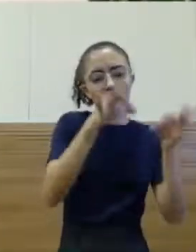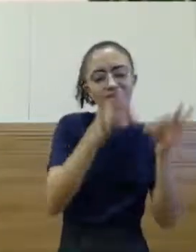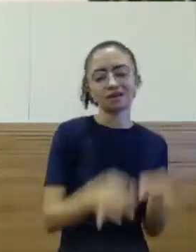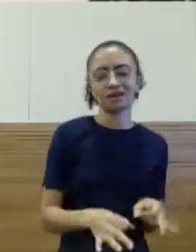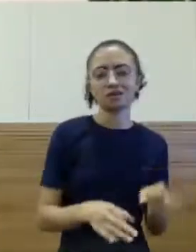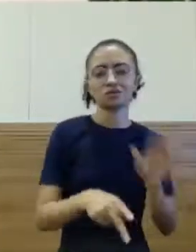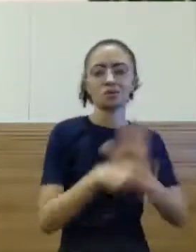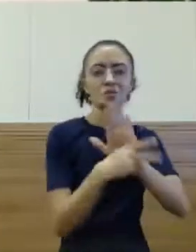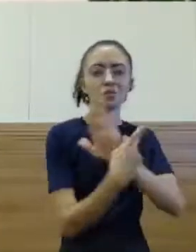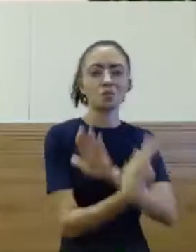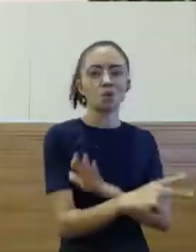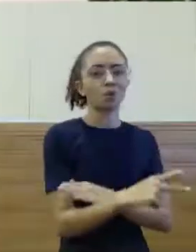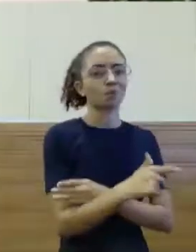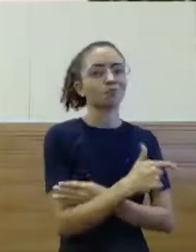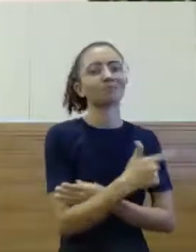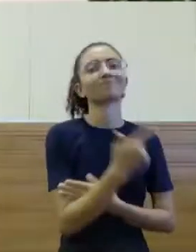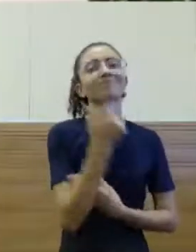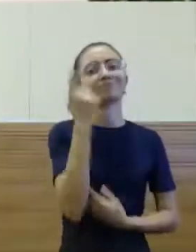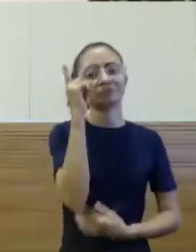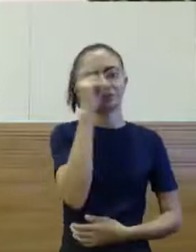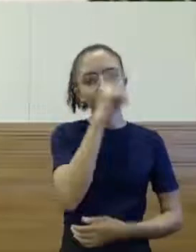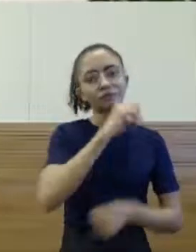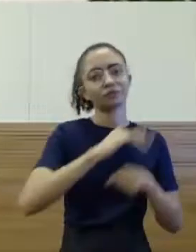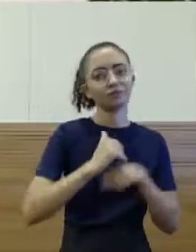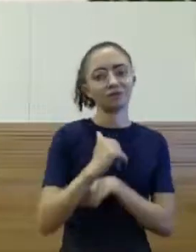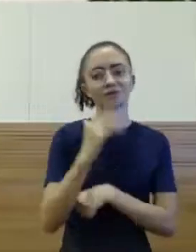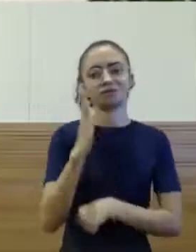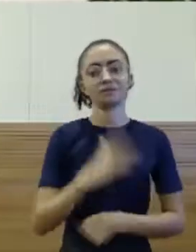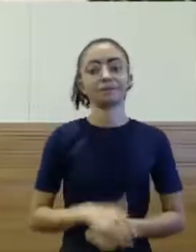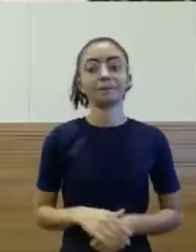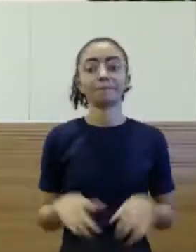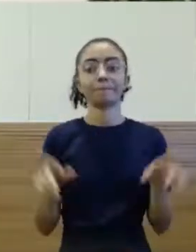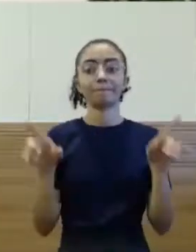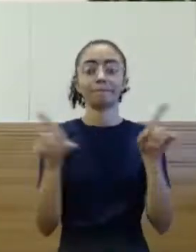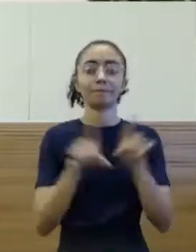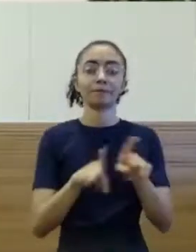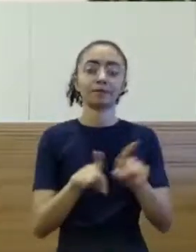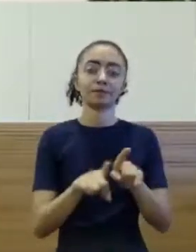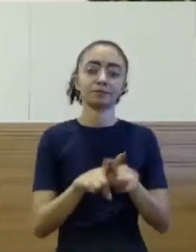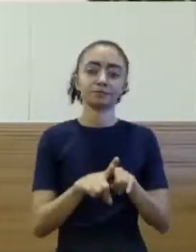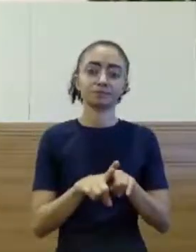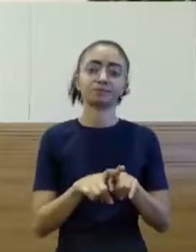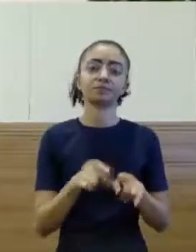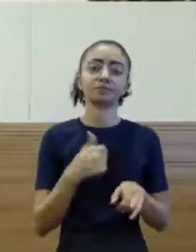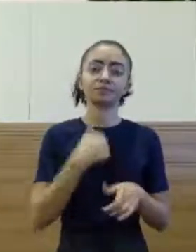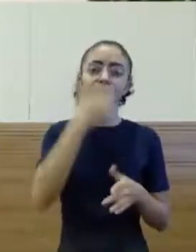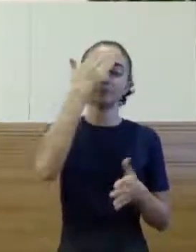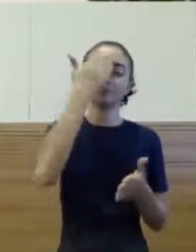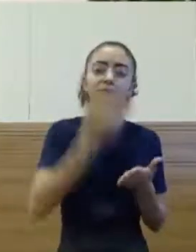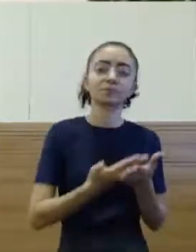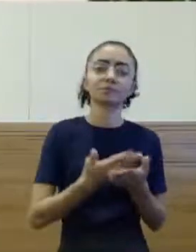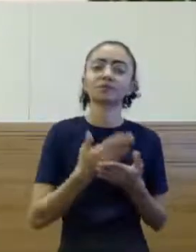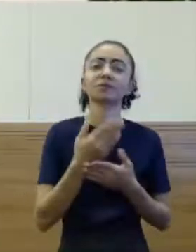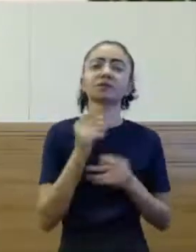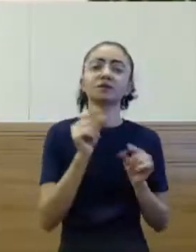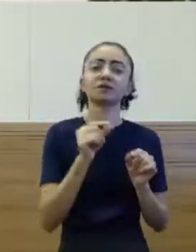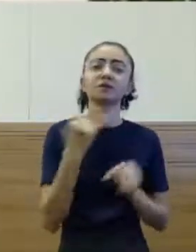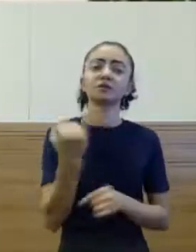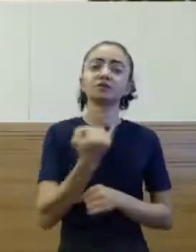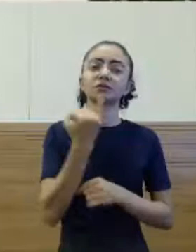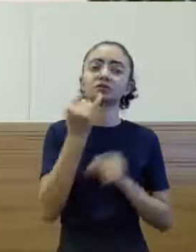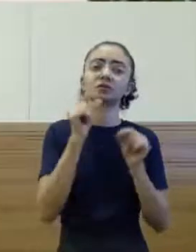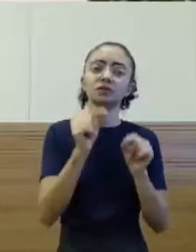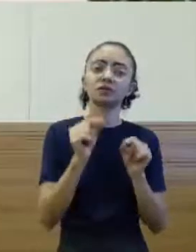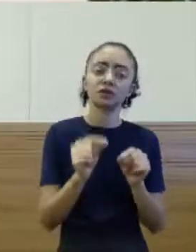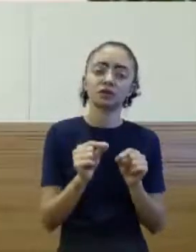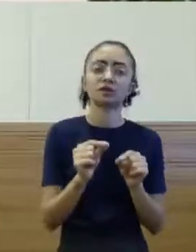Without stable resources, it's kind of hard. And another thing that I find is